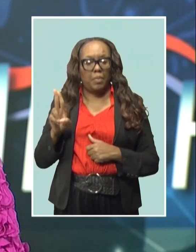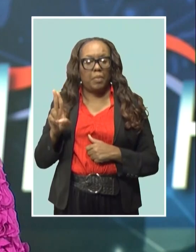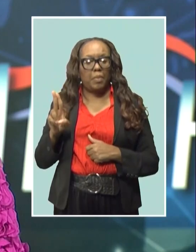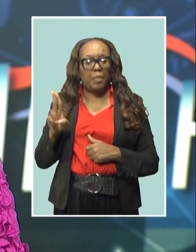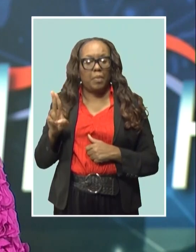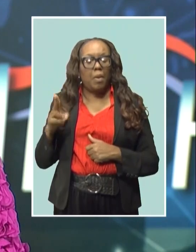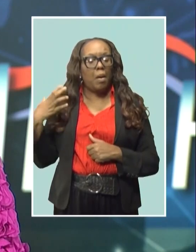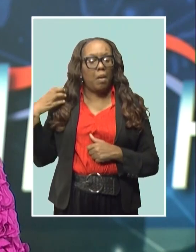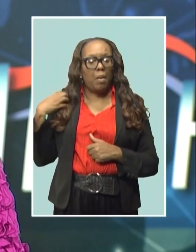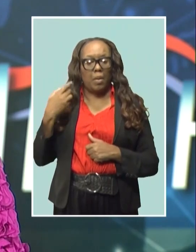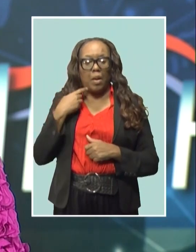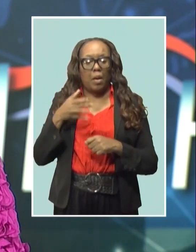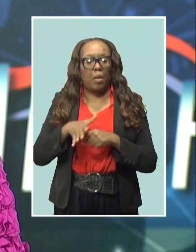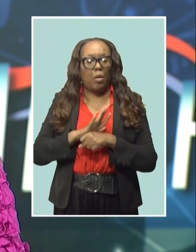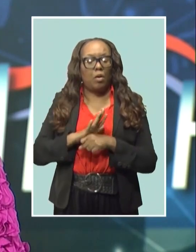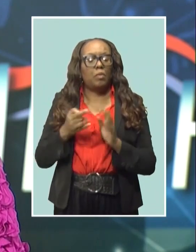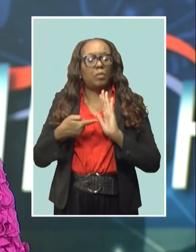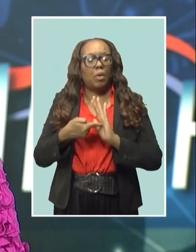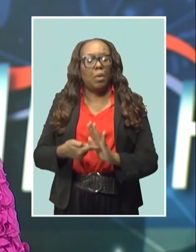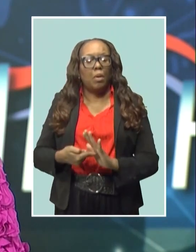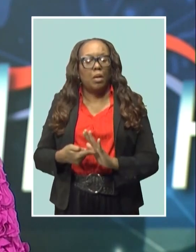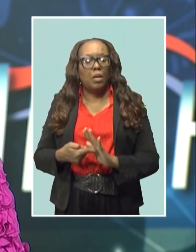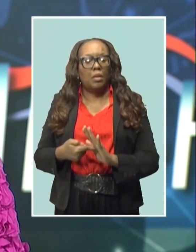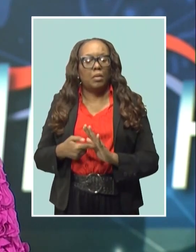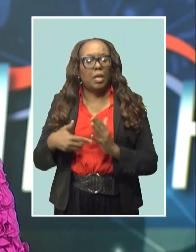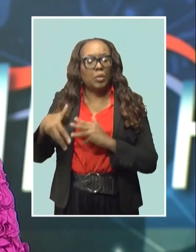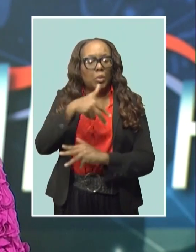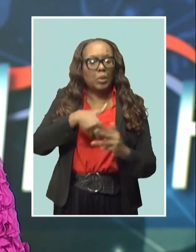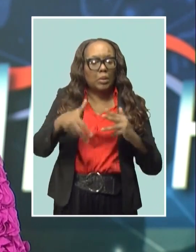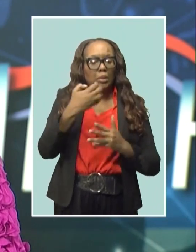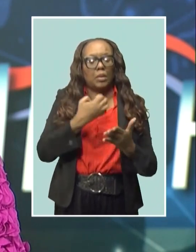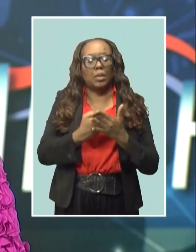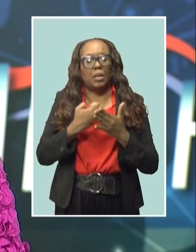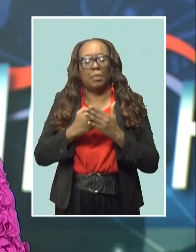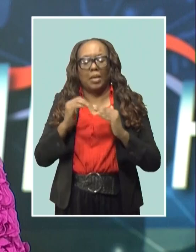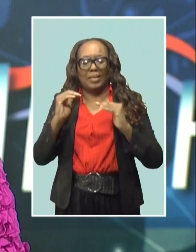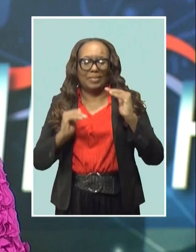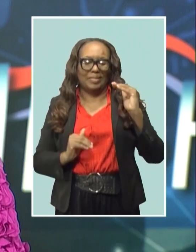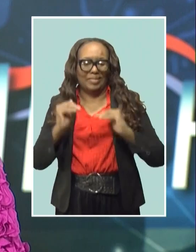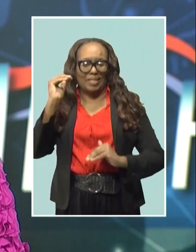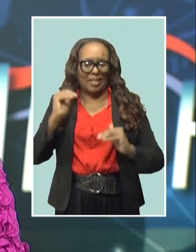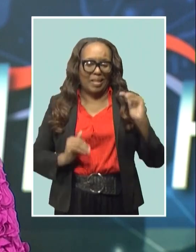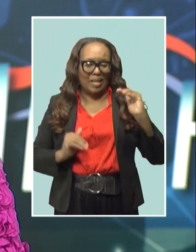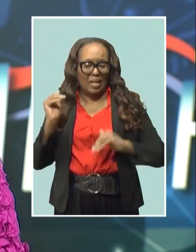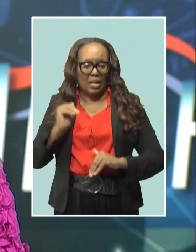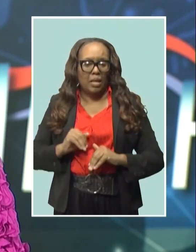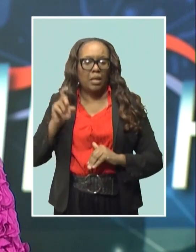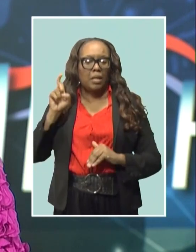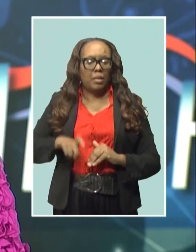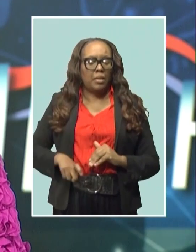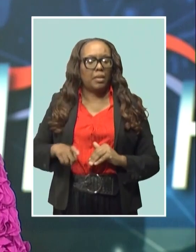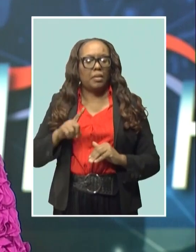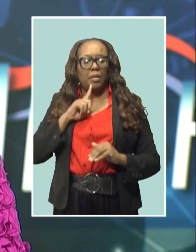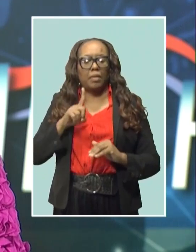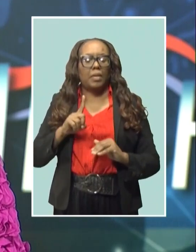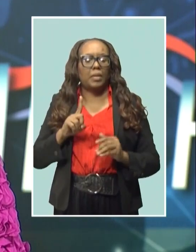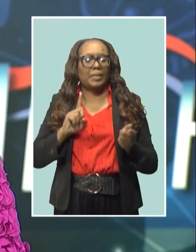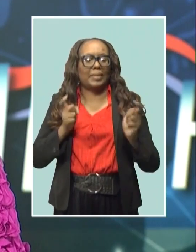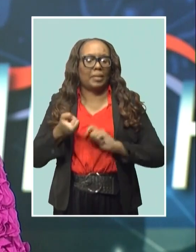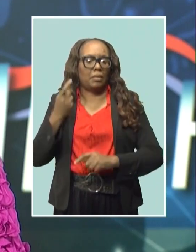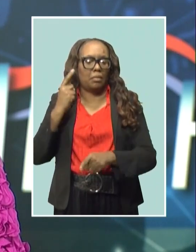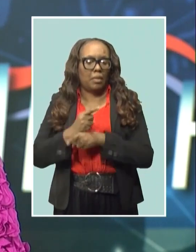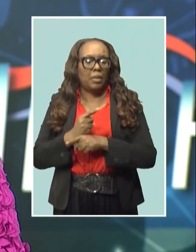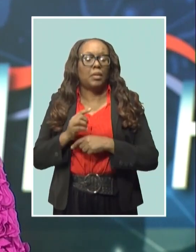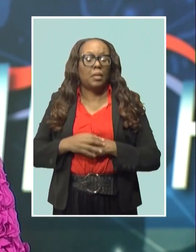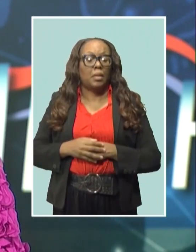social and economic inequalities within and between countries. Ms. Moore suggests a need for course correction. She was addressing